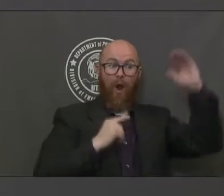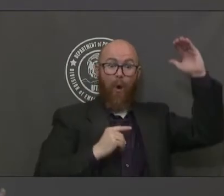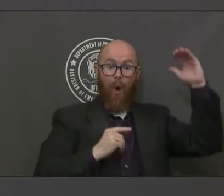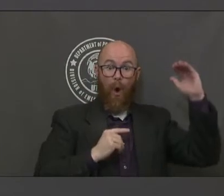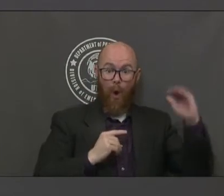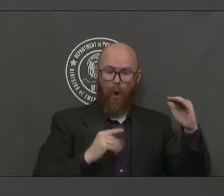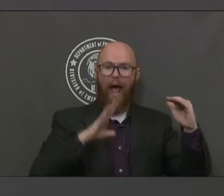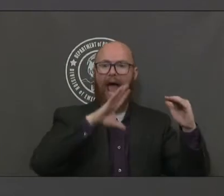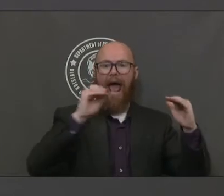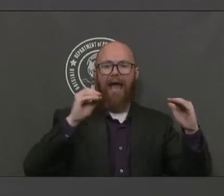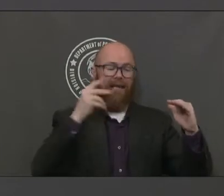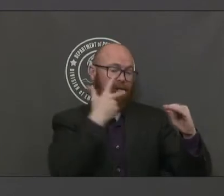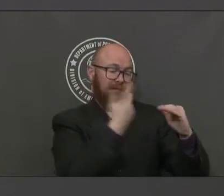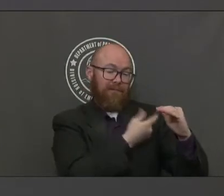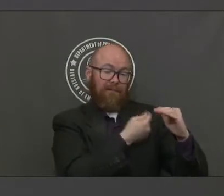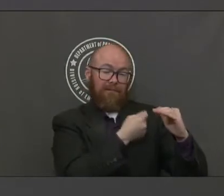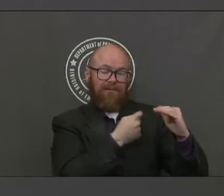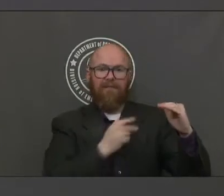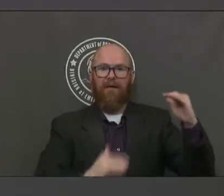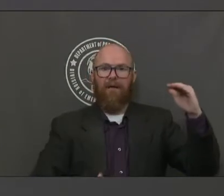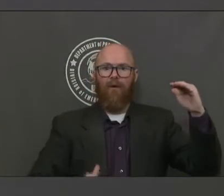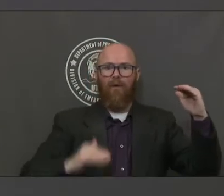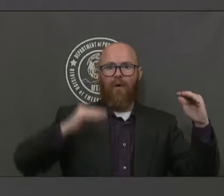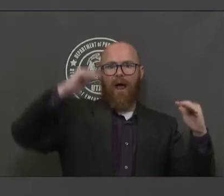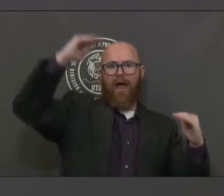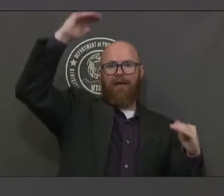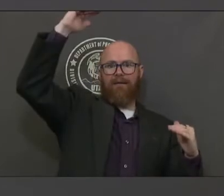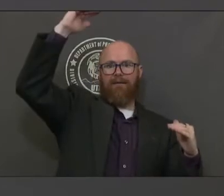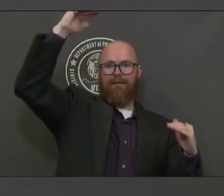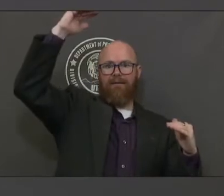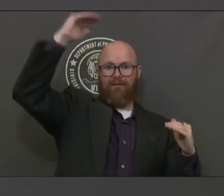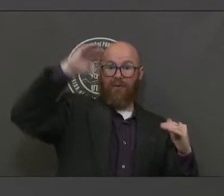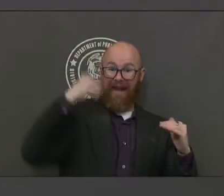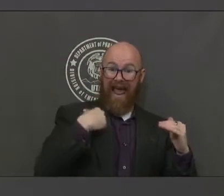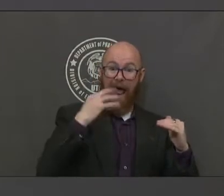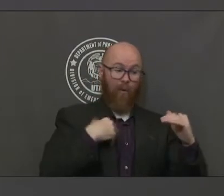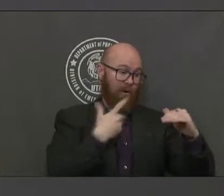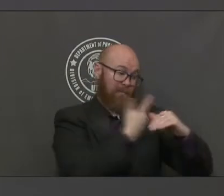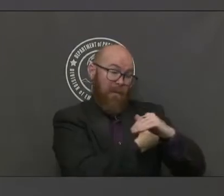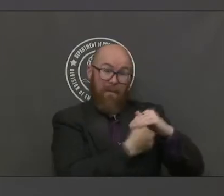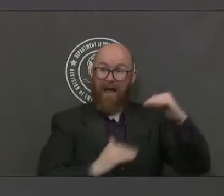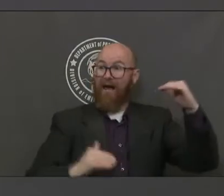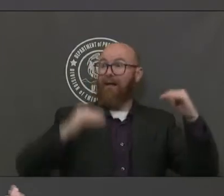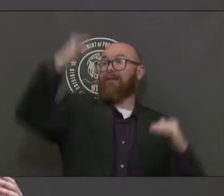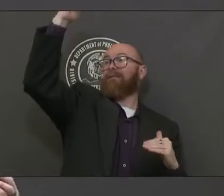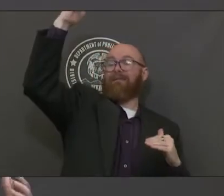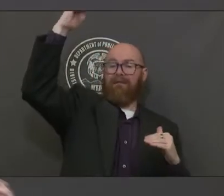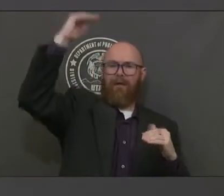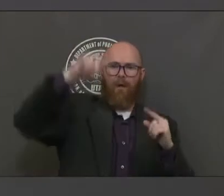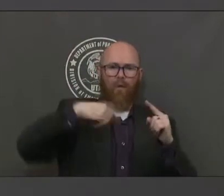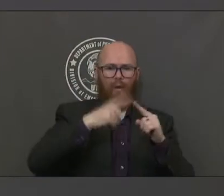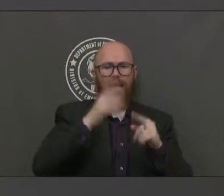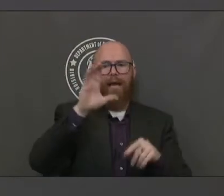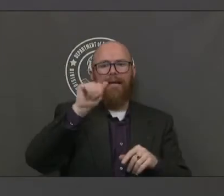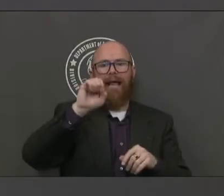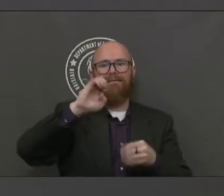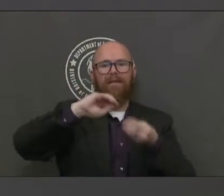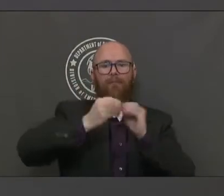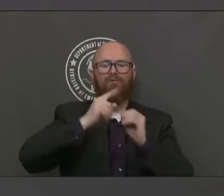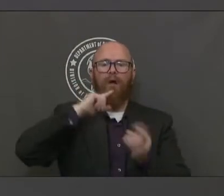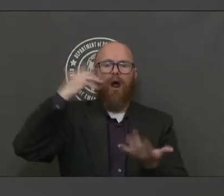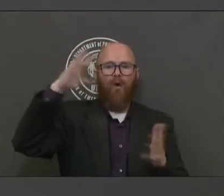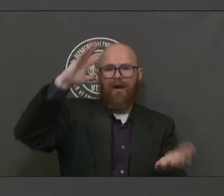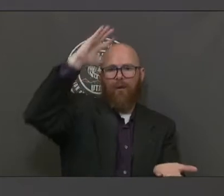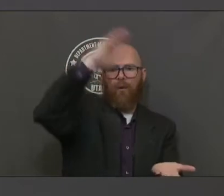The best sunny day possible, where vaccines are peaking and increasing when cases are already